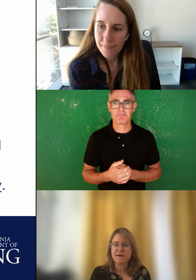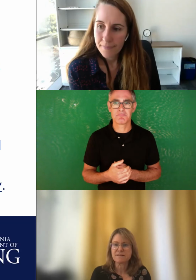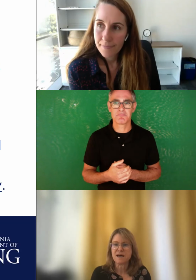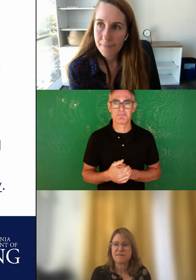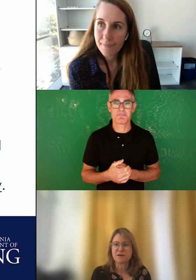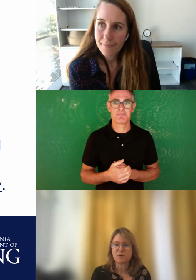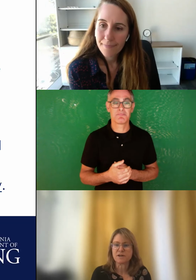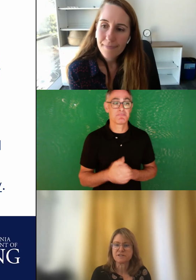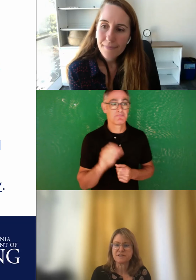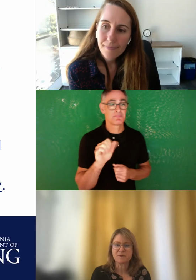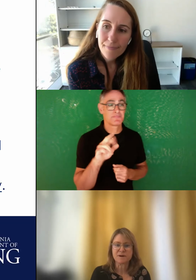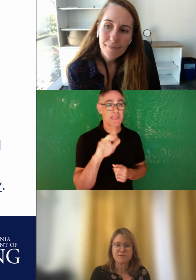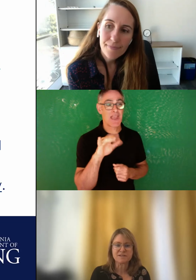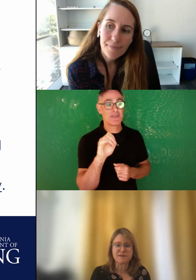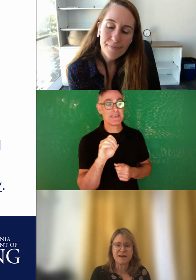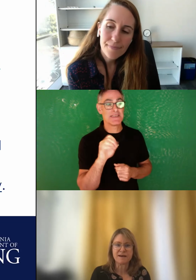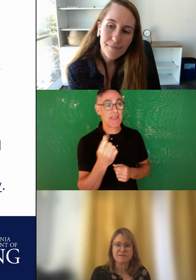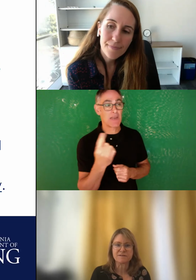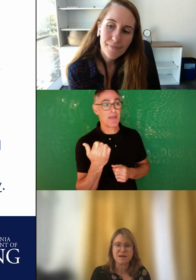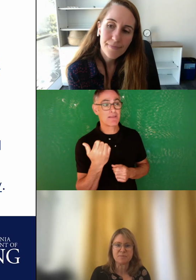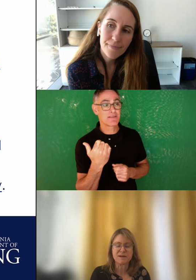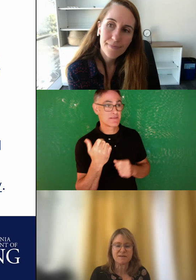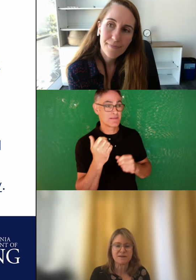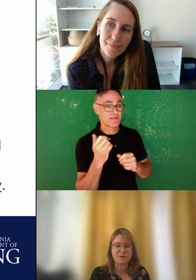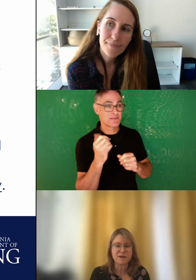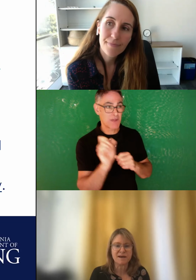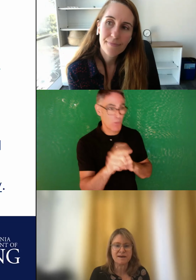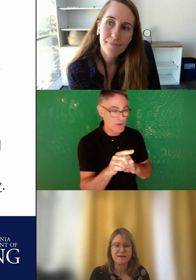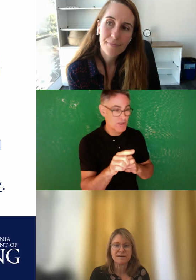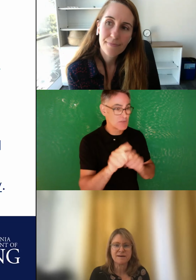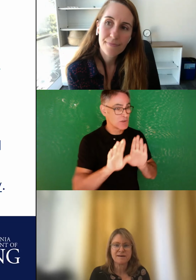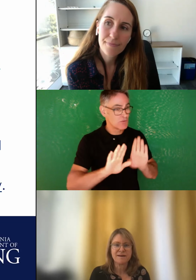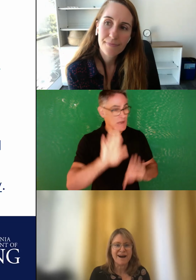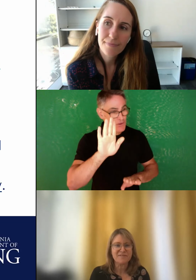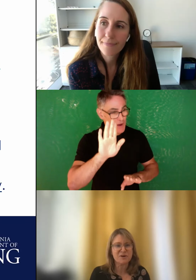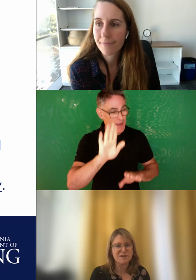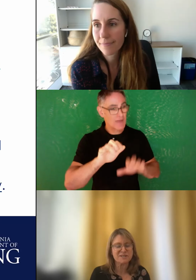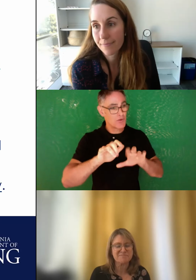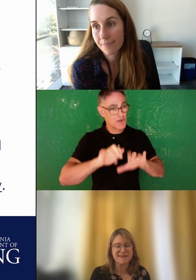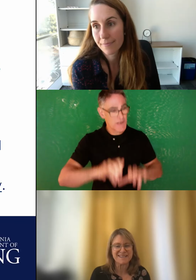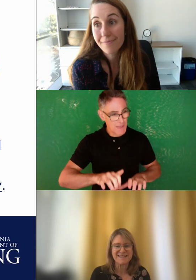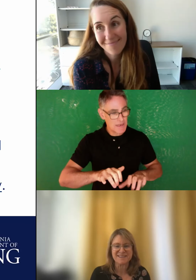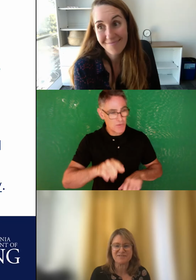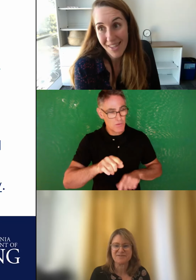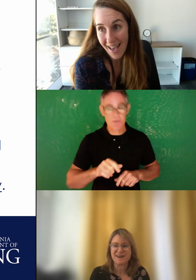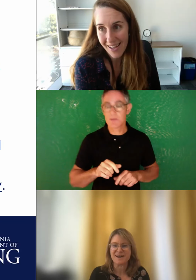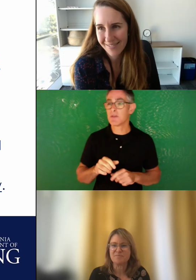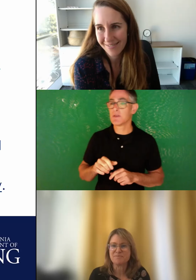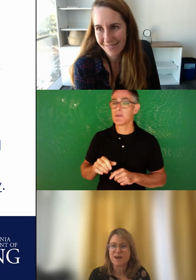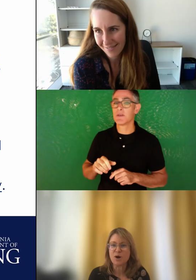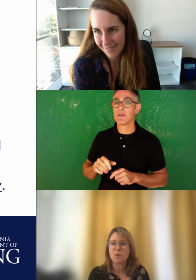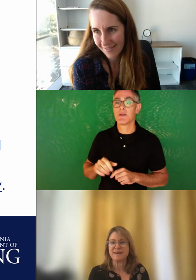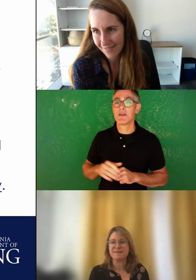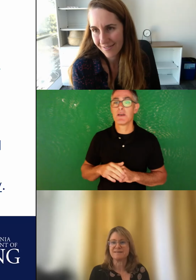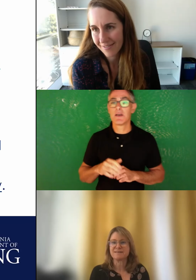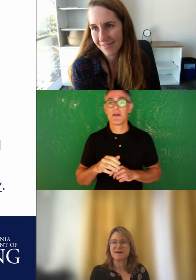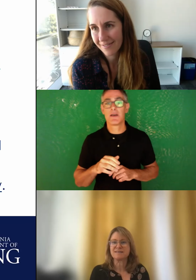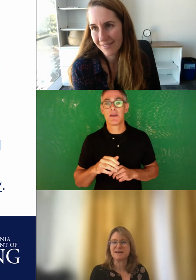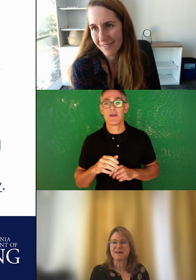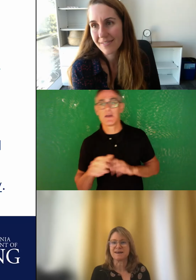Anybody else have a question? You want to raise your hand or type it into the Q&A? I have a question, Amanda. Oh